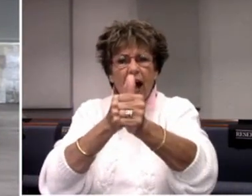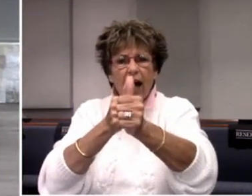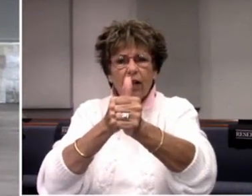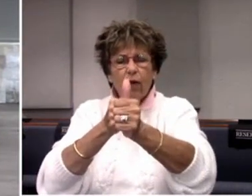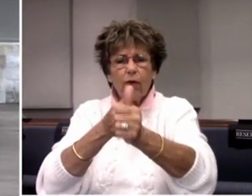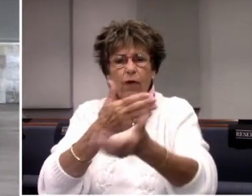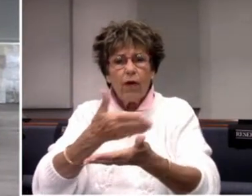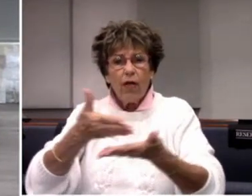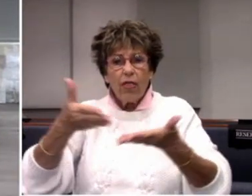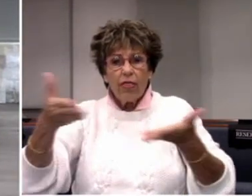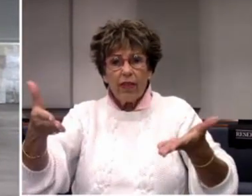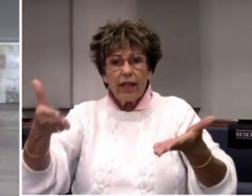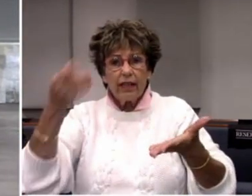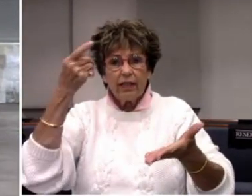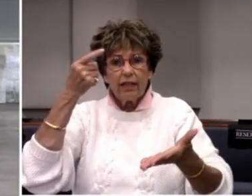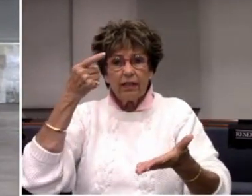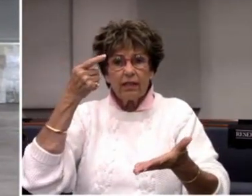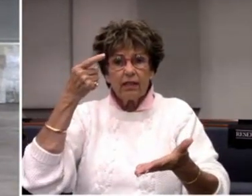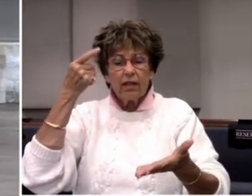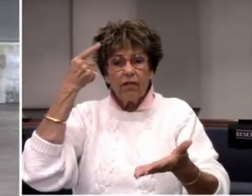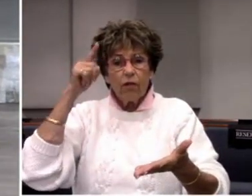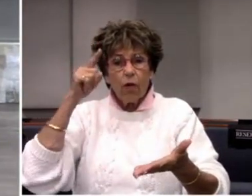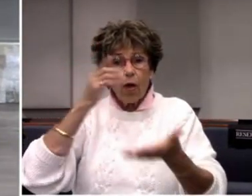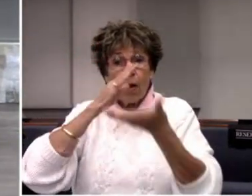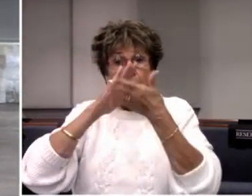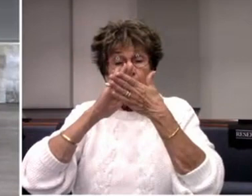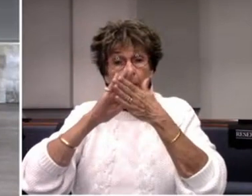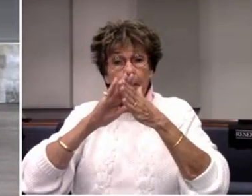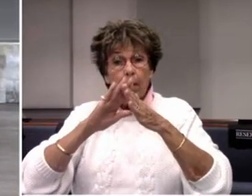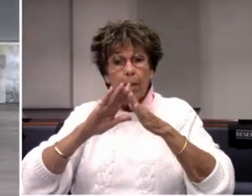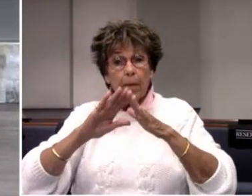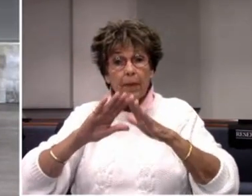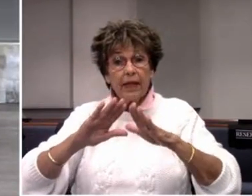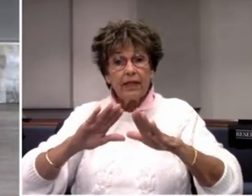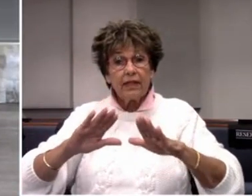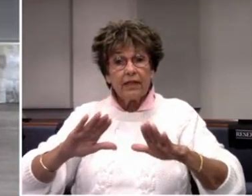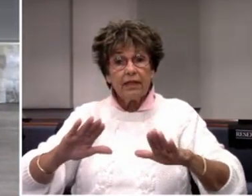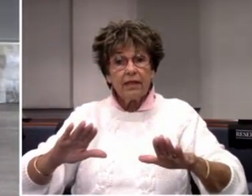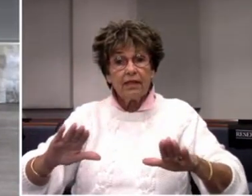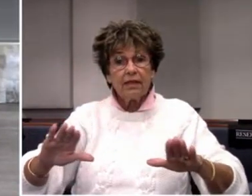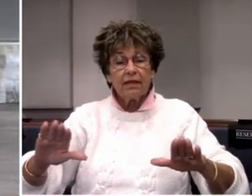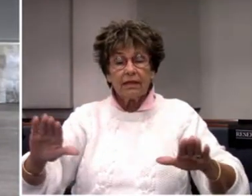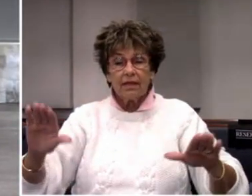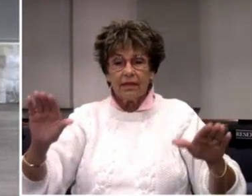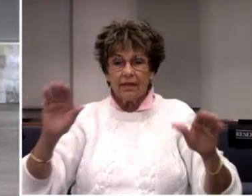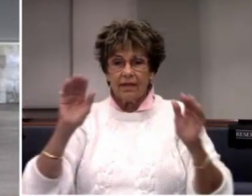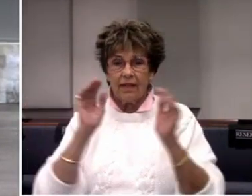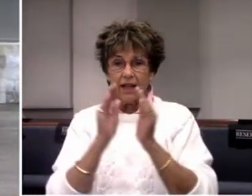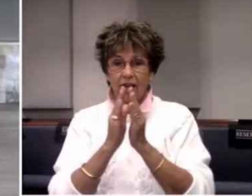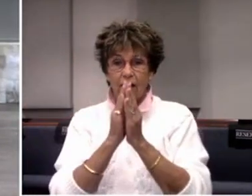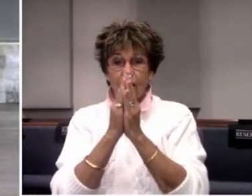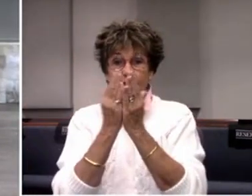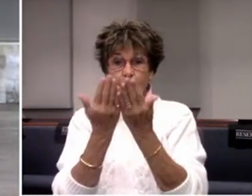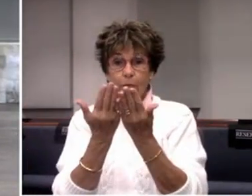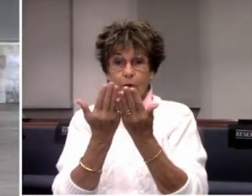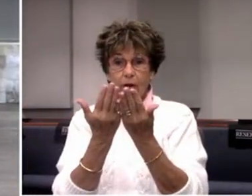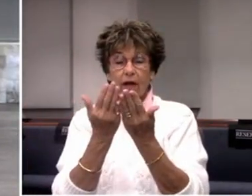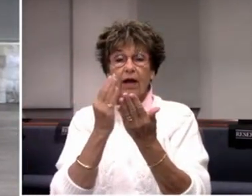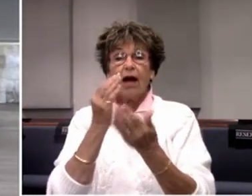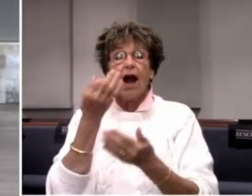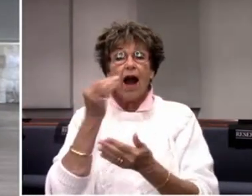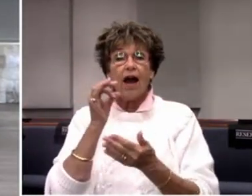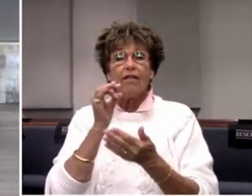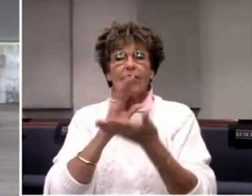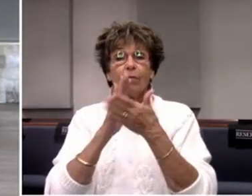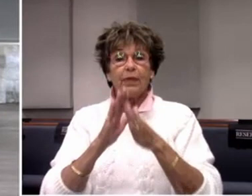which make for peace. Now go to the book of James. Please, everybody, I'll be done here.